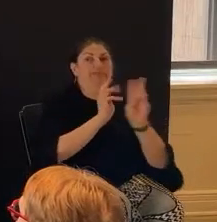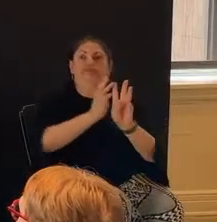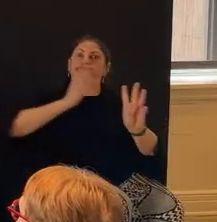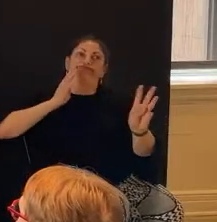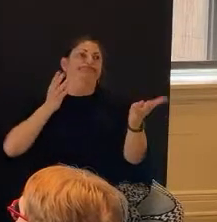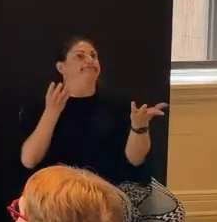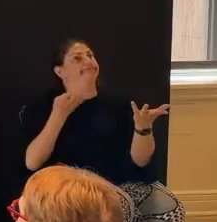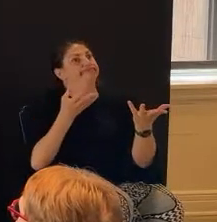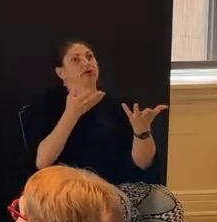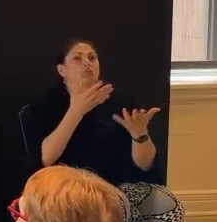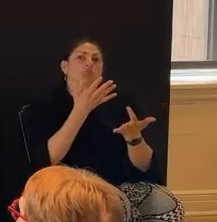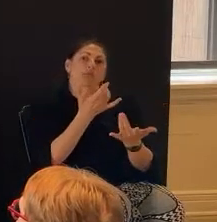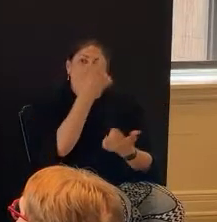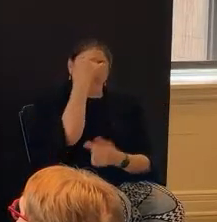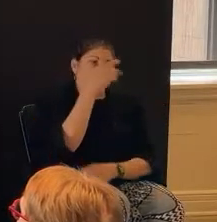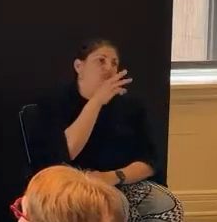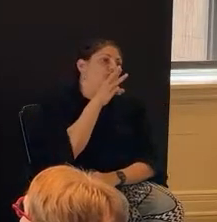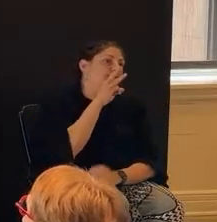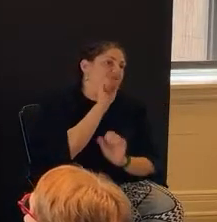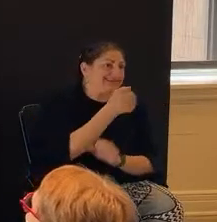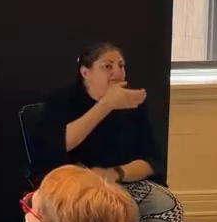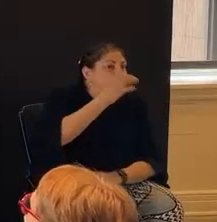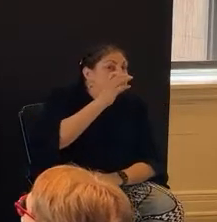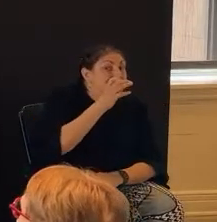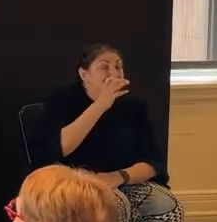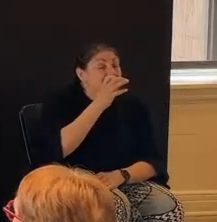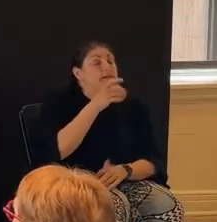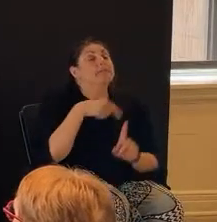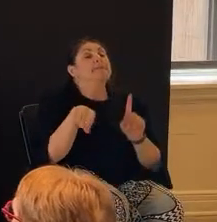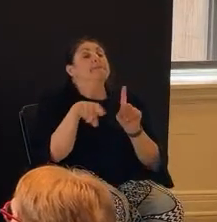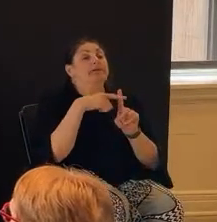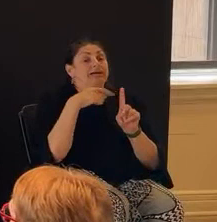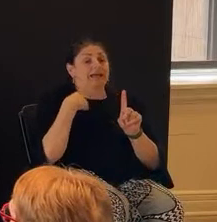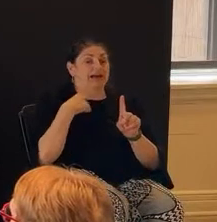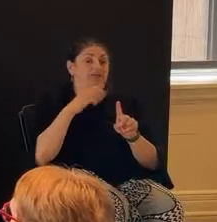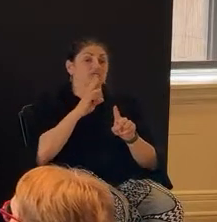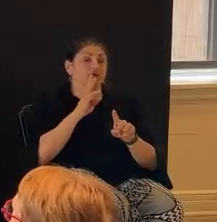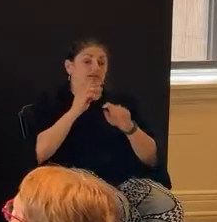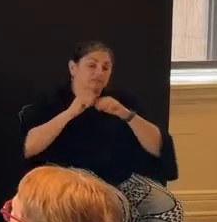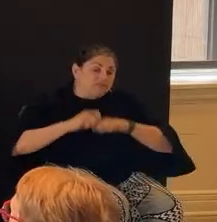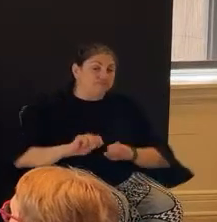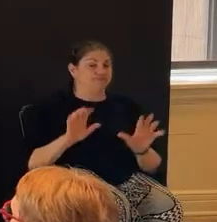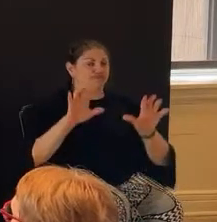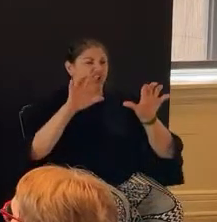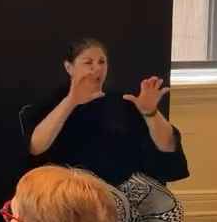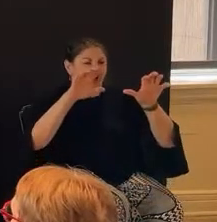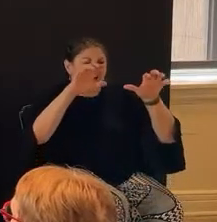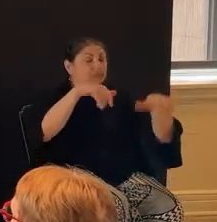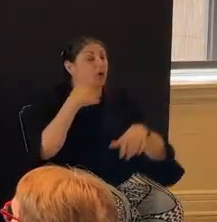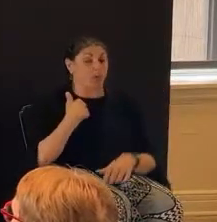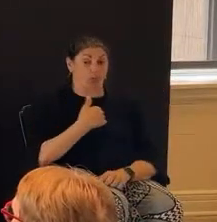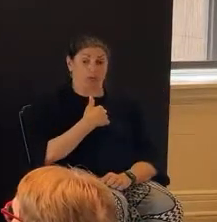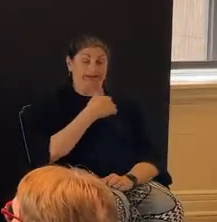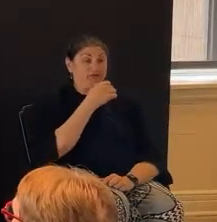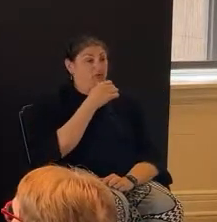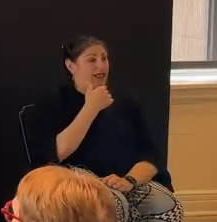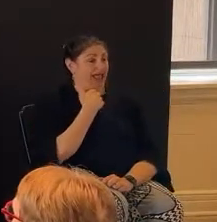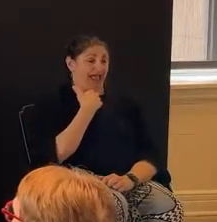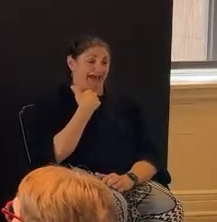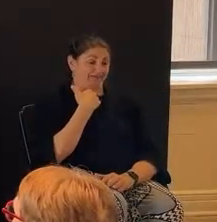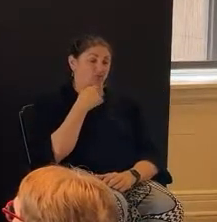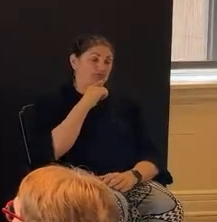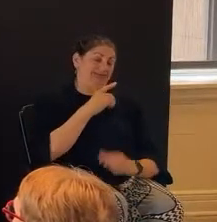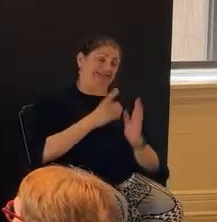Let's see, then there's the tsunami, which, you know, this, our coast is not nearly as developed as Japan's where this picture had taken,